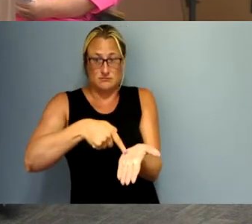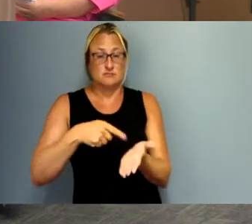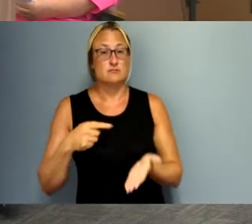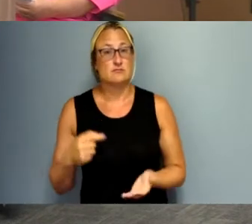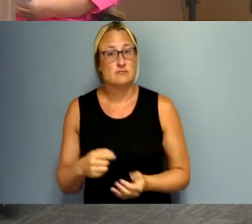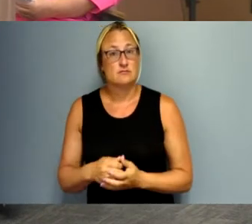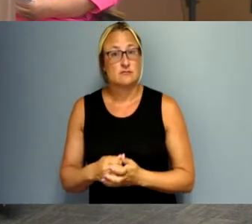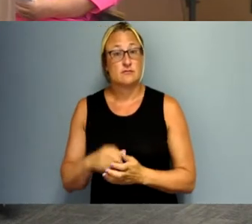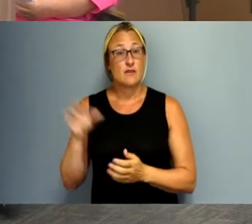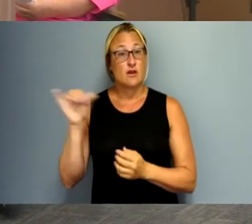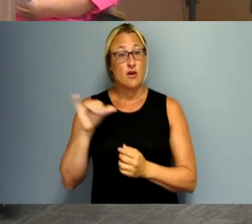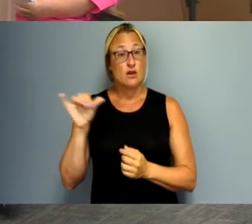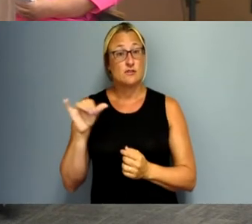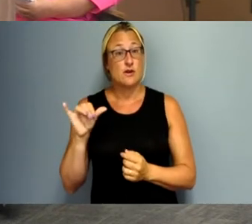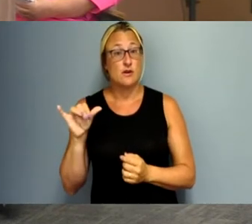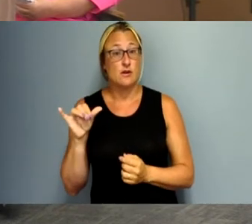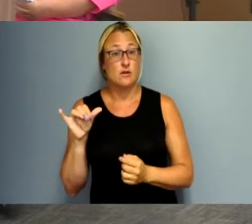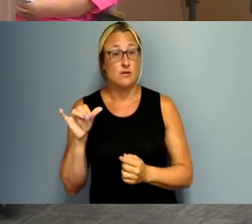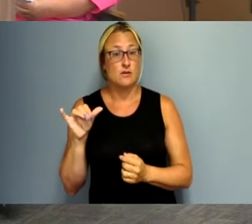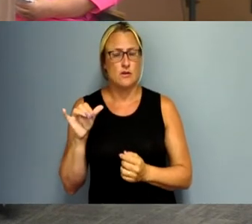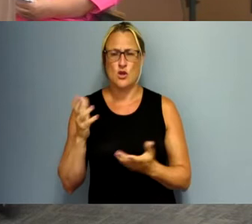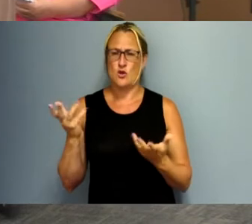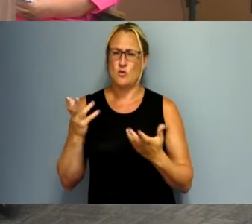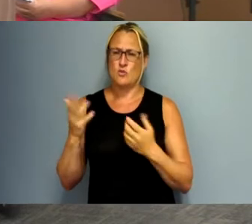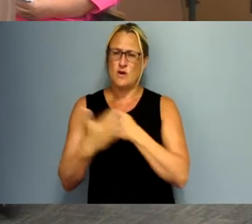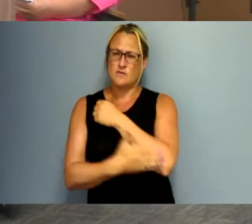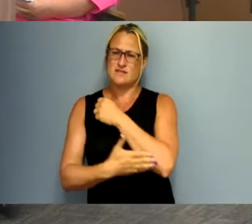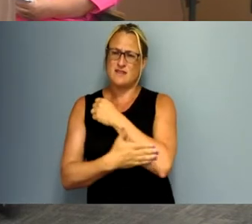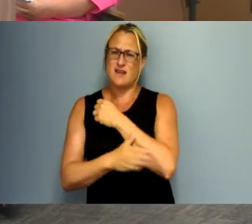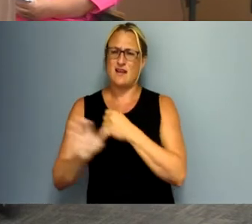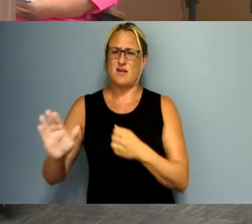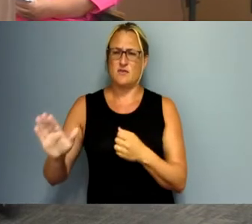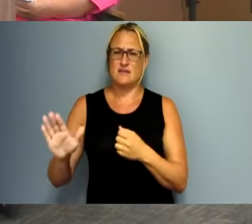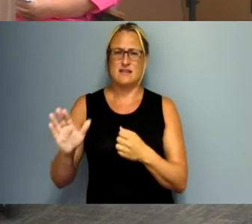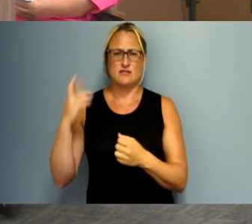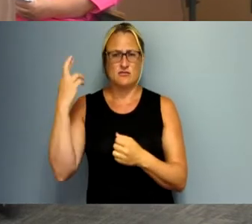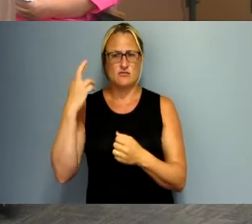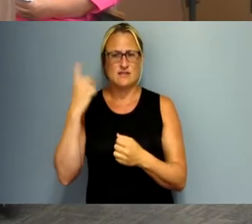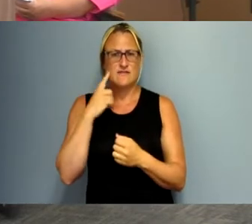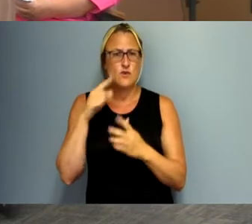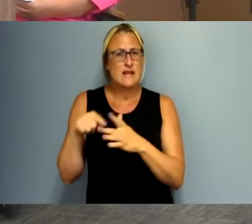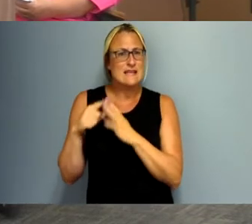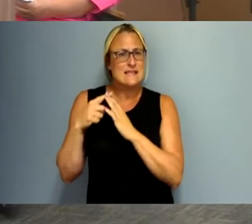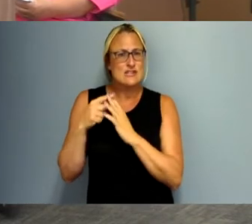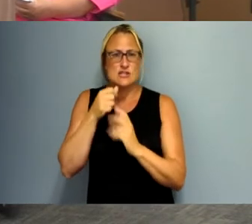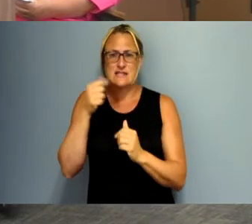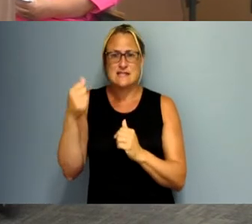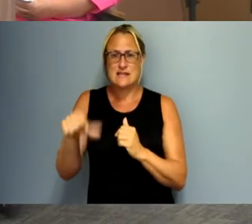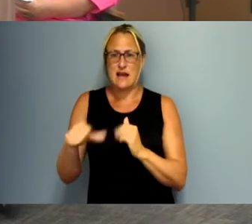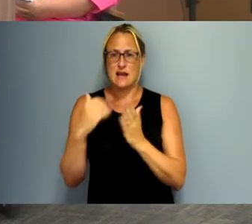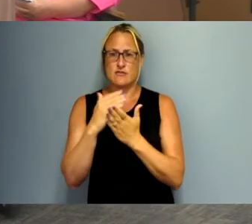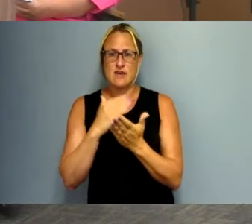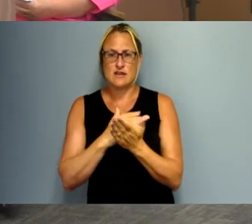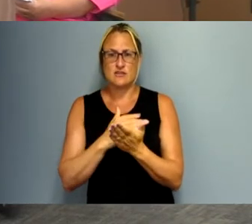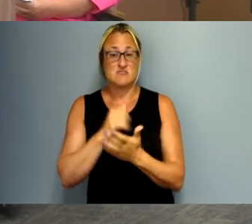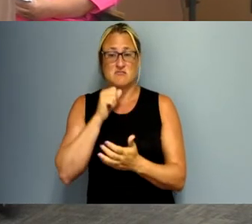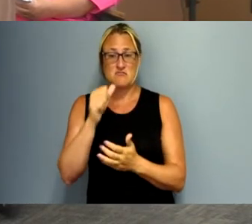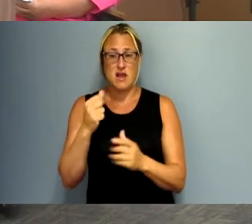Additionally, what was the county's reason for initially denying the records? I don't really think that's been properly